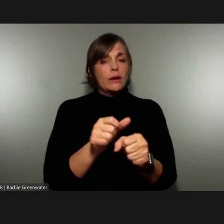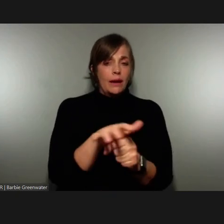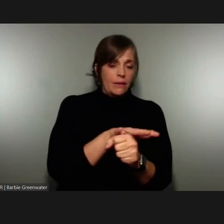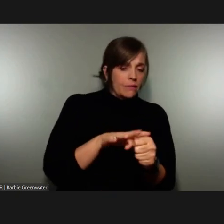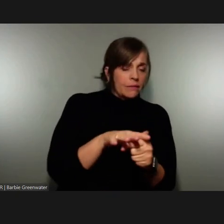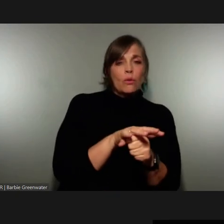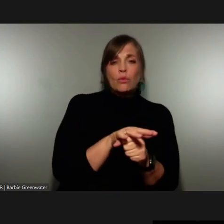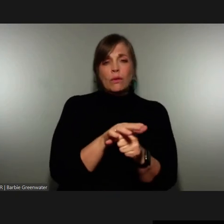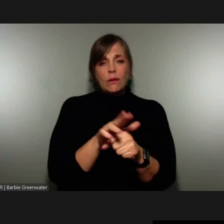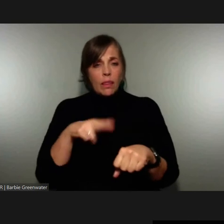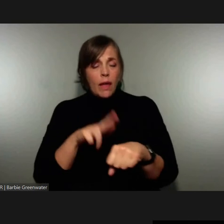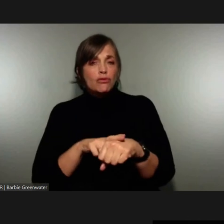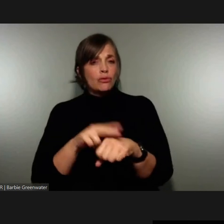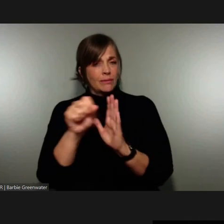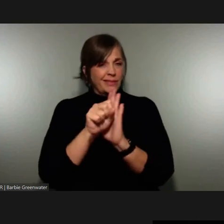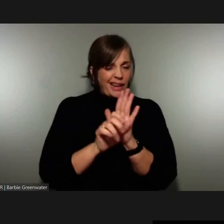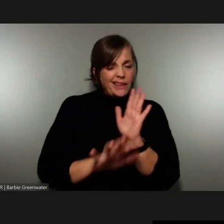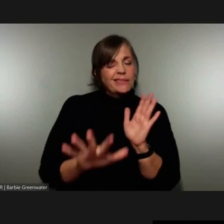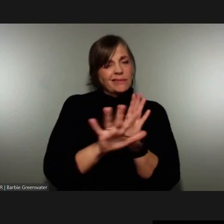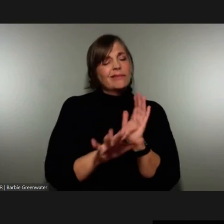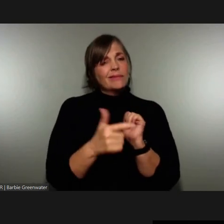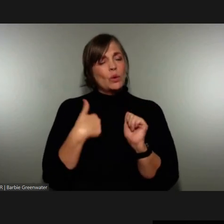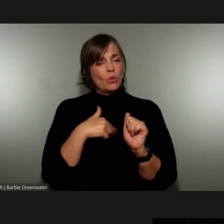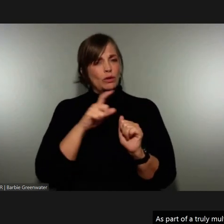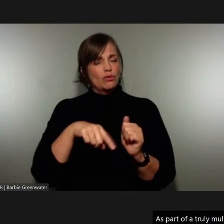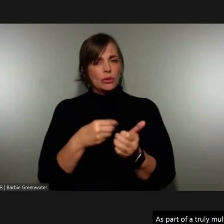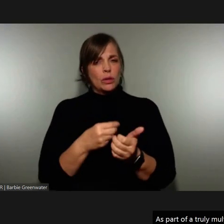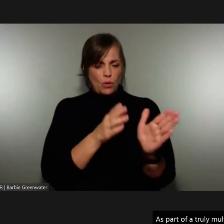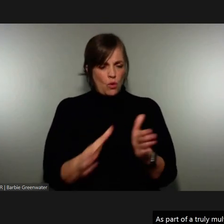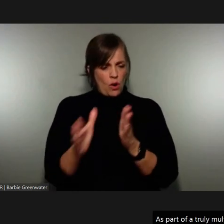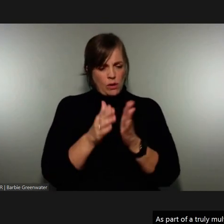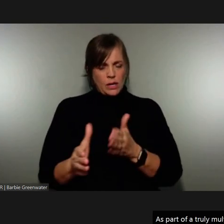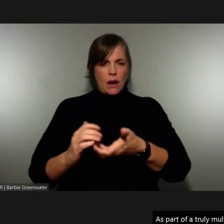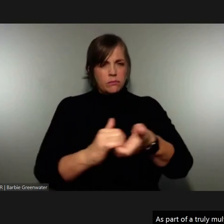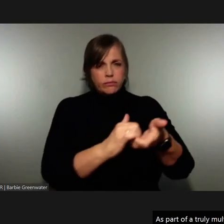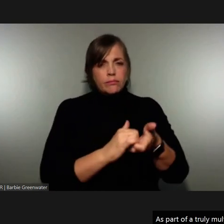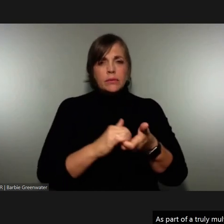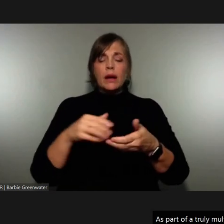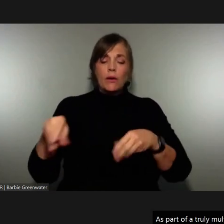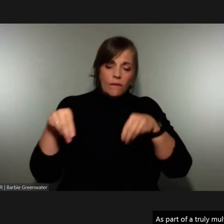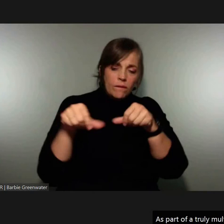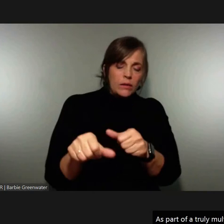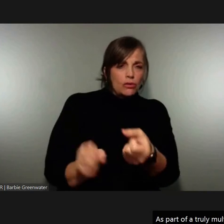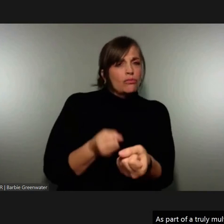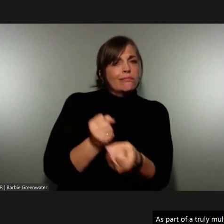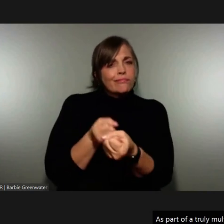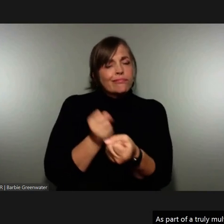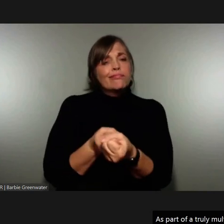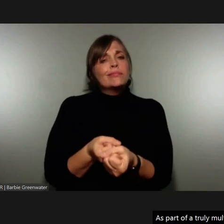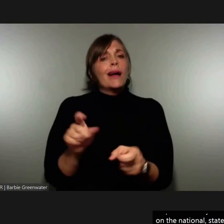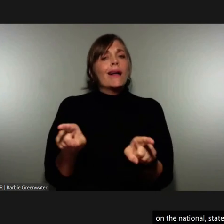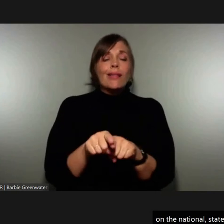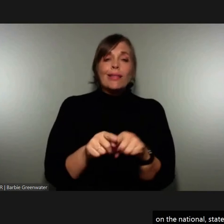level, public transit should be prioritized and adequately funded along with roads, bridges, passenger and